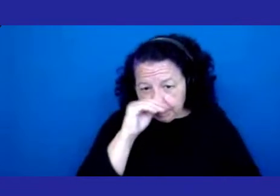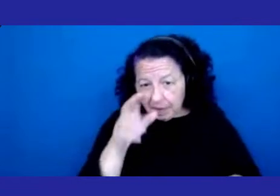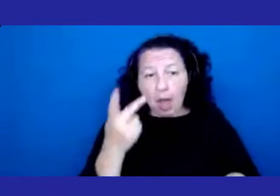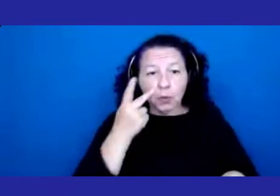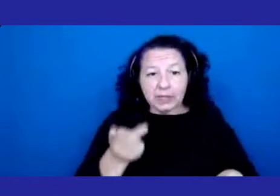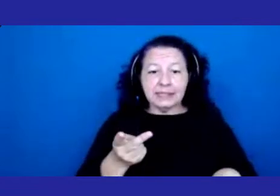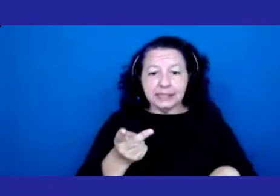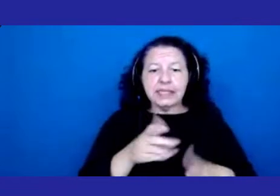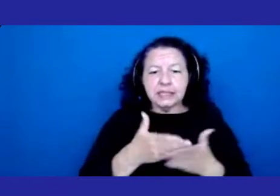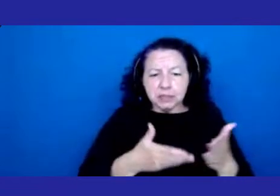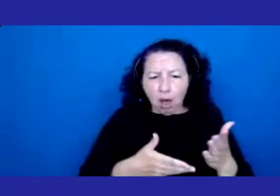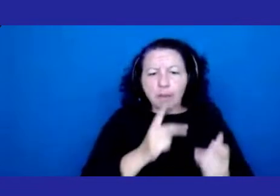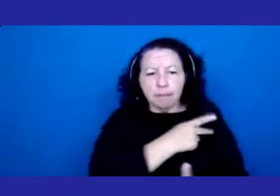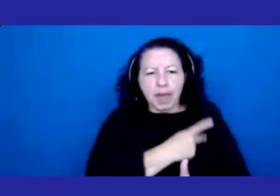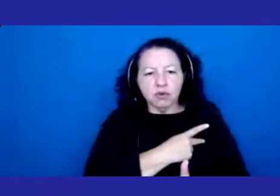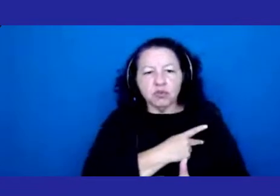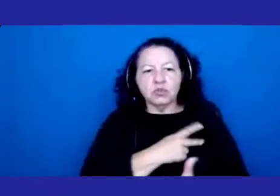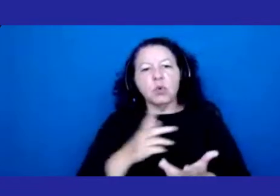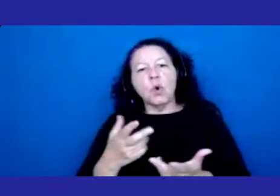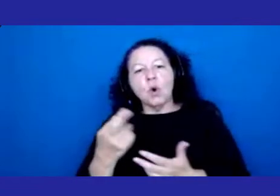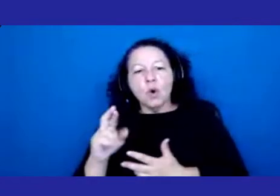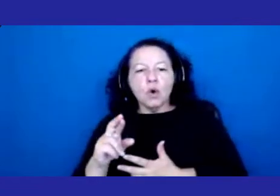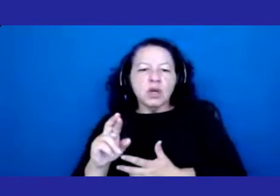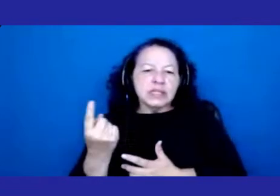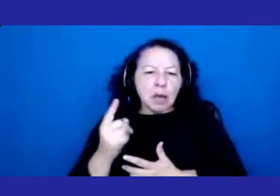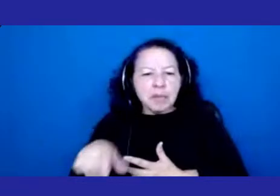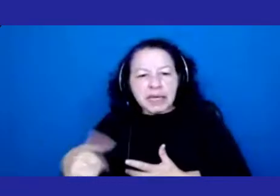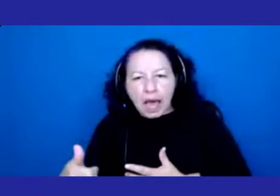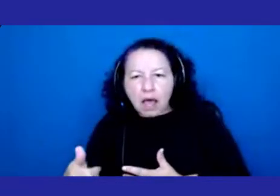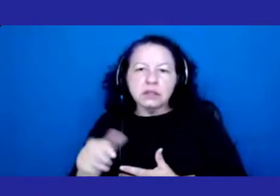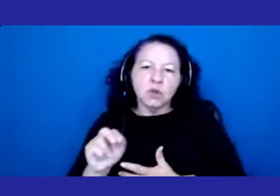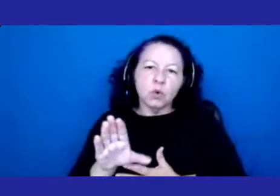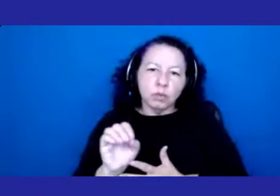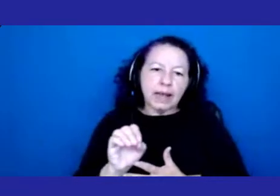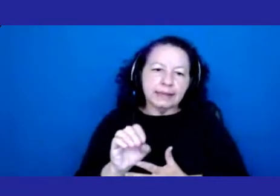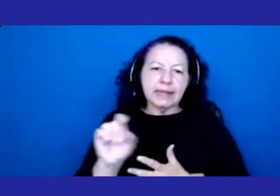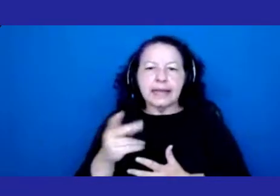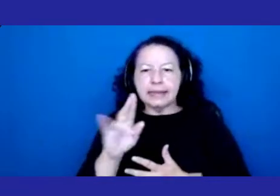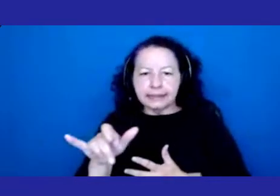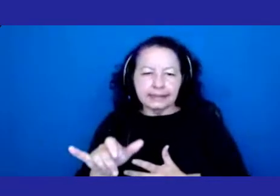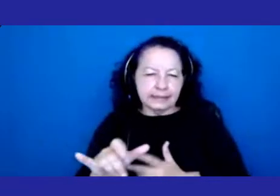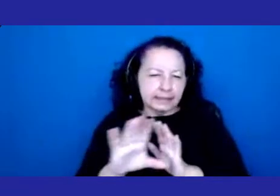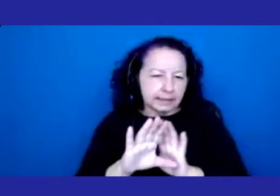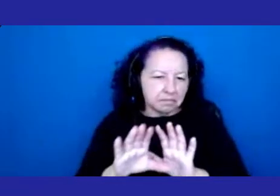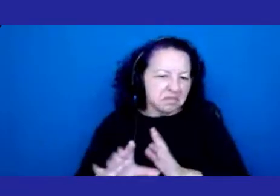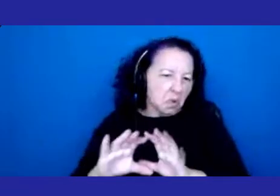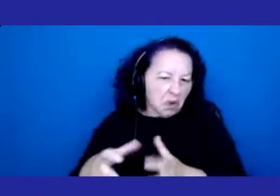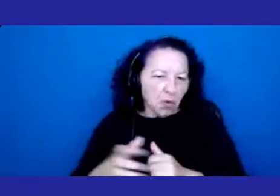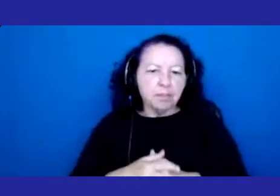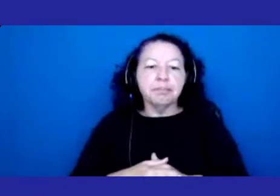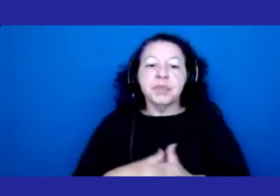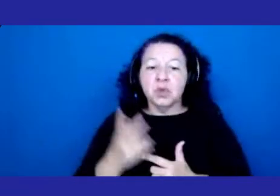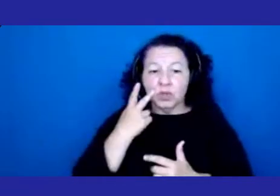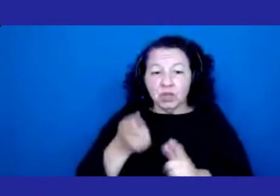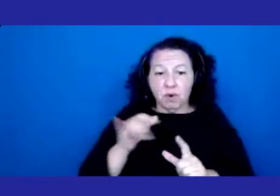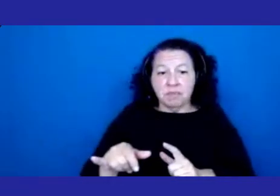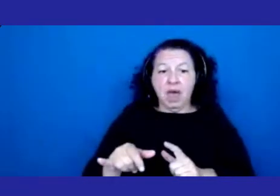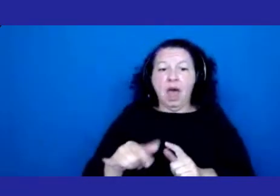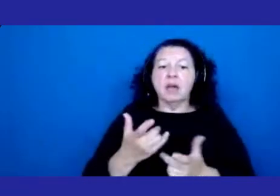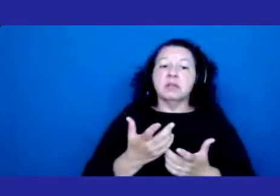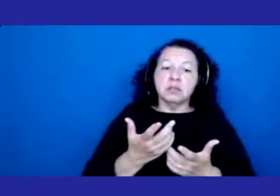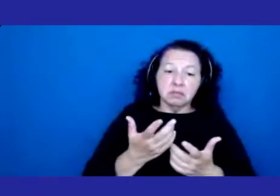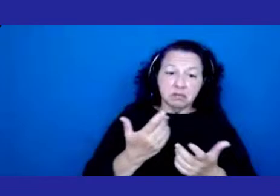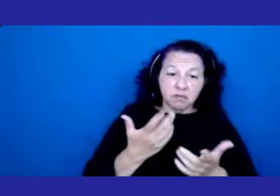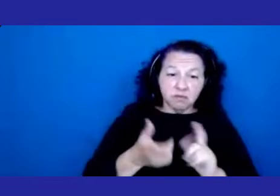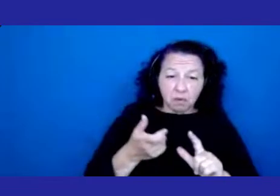ethnicity category. So of those patients, you can see that some of them chose something else or were mapped to something else for their ethnic